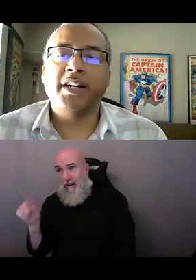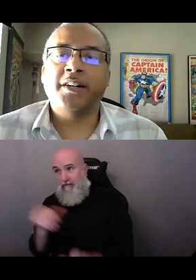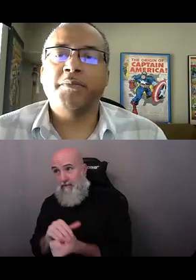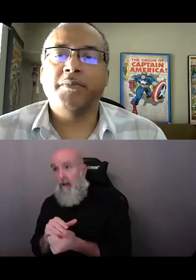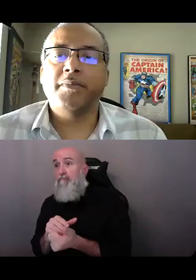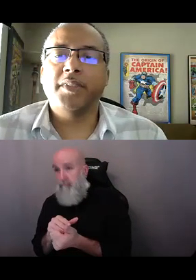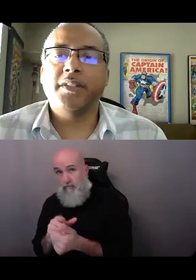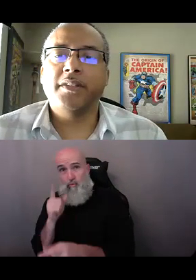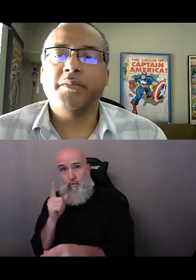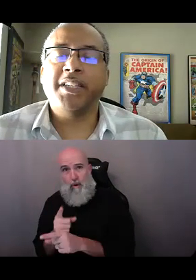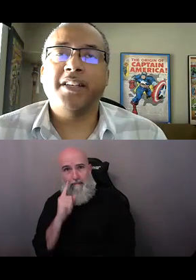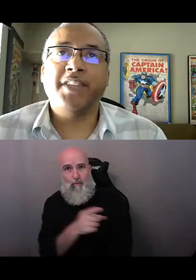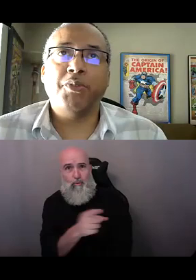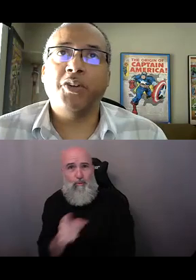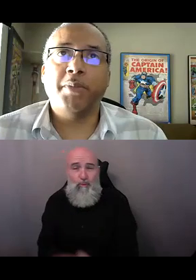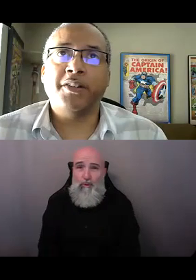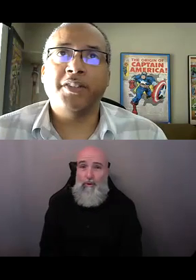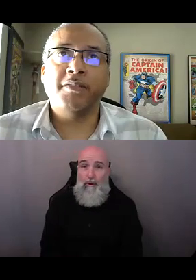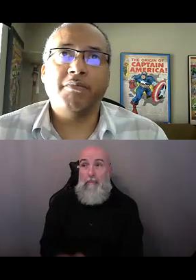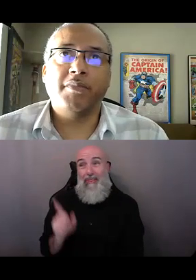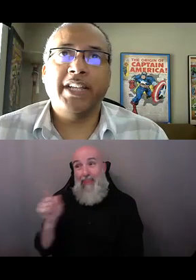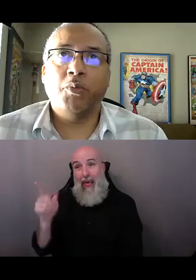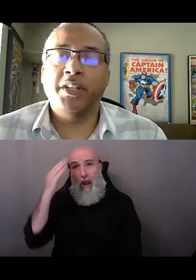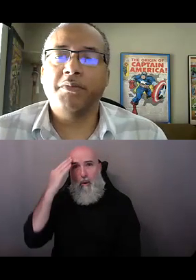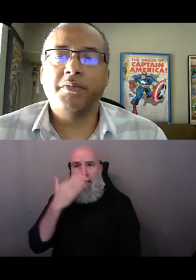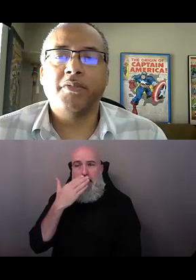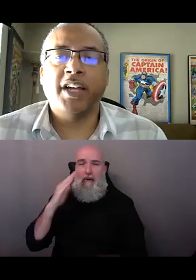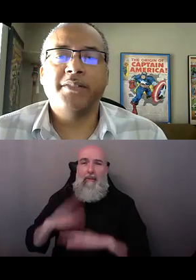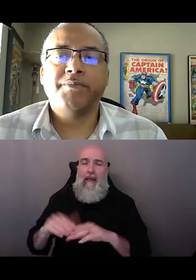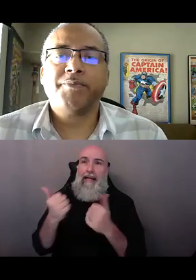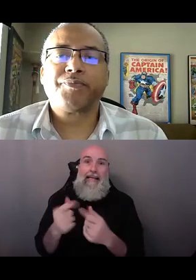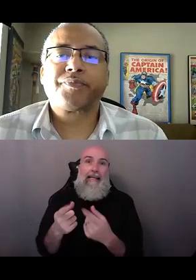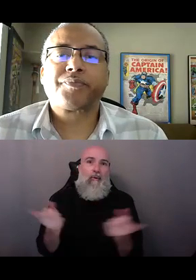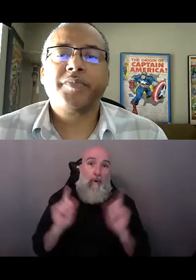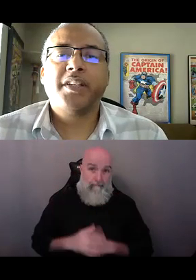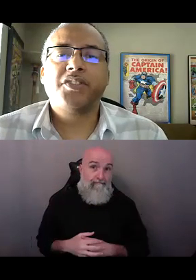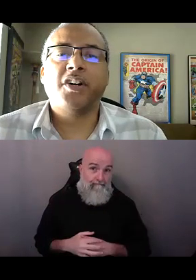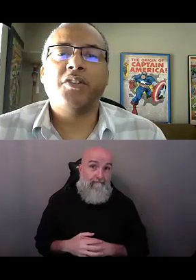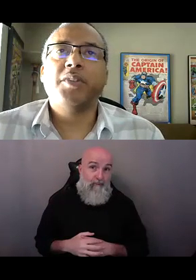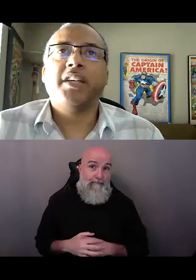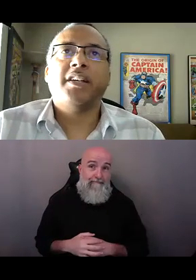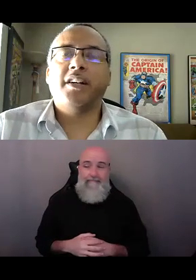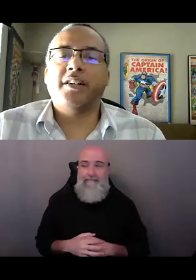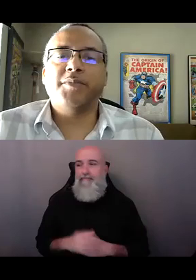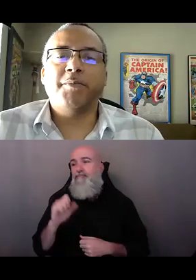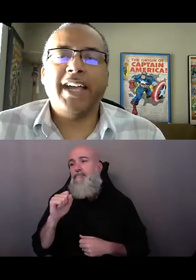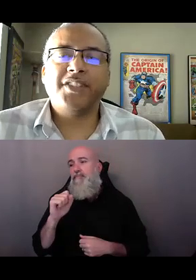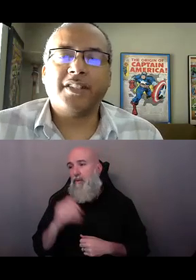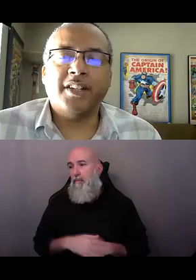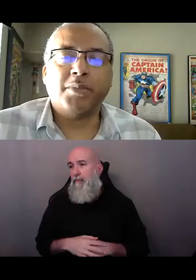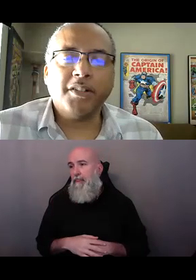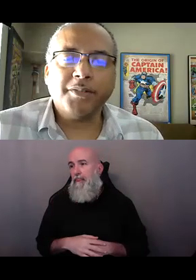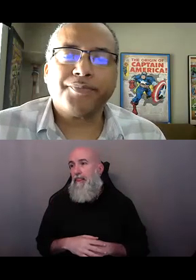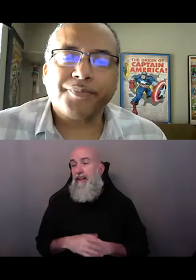But because they would know better than anyone, right? So the